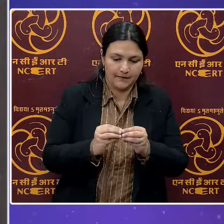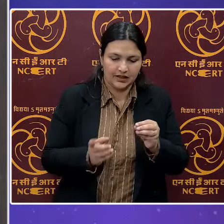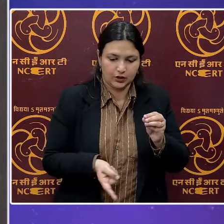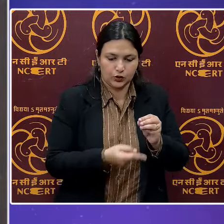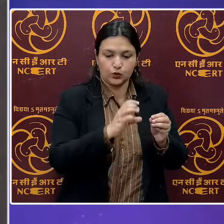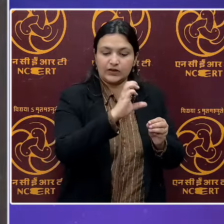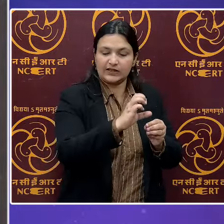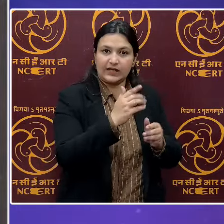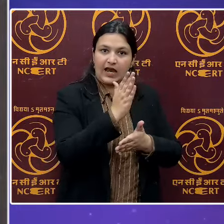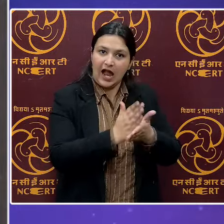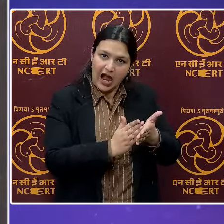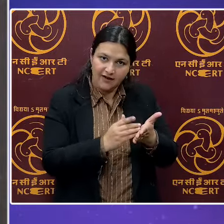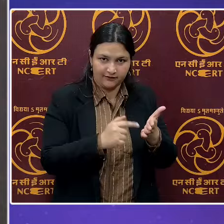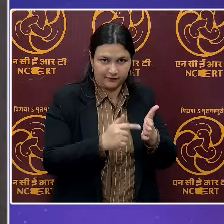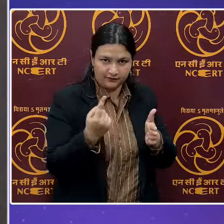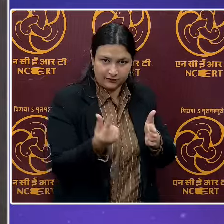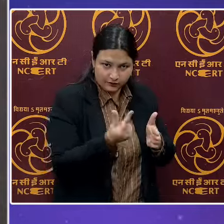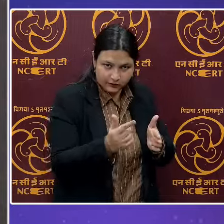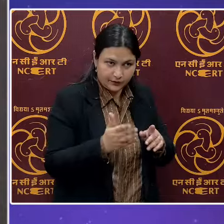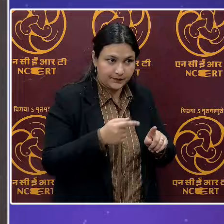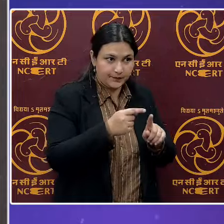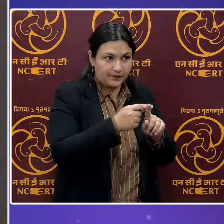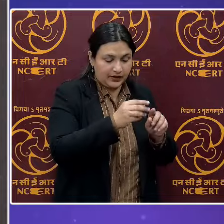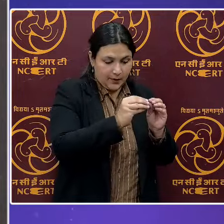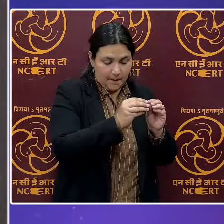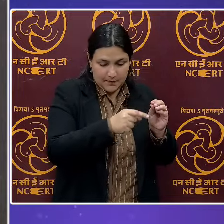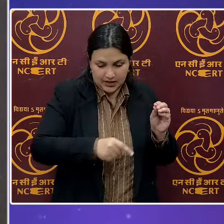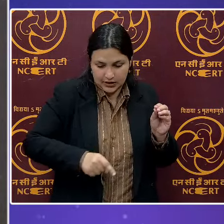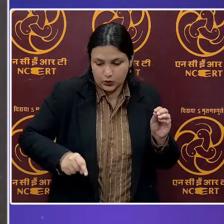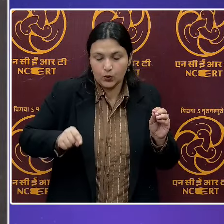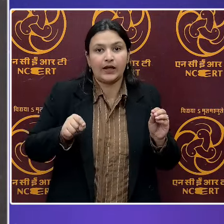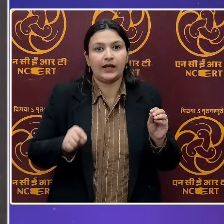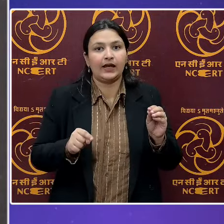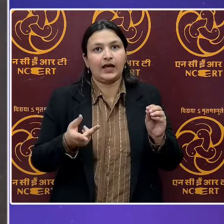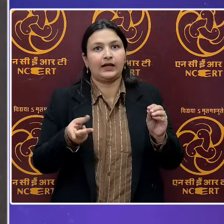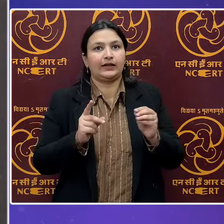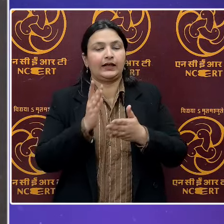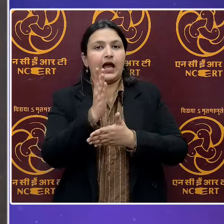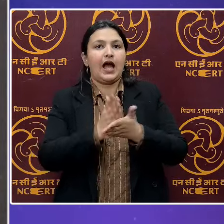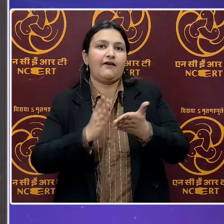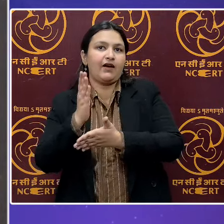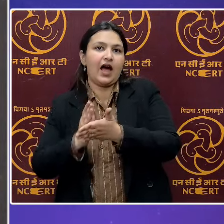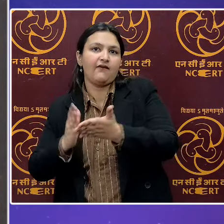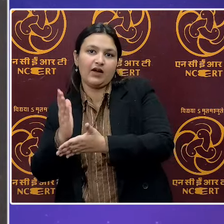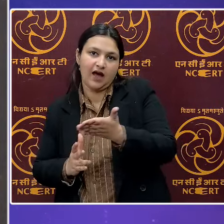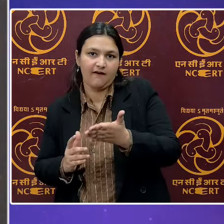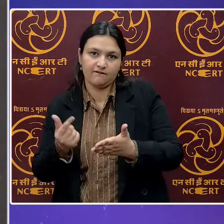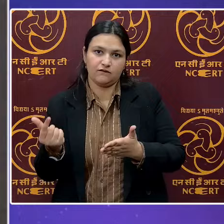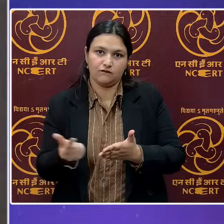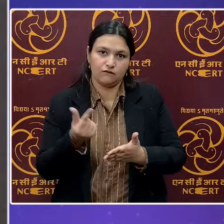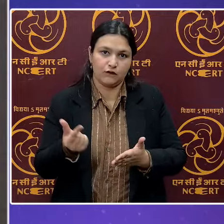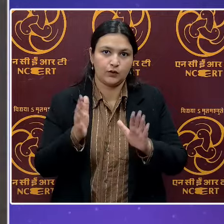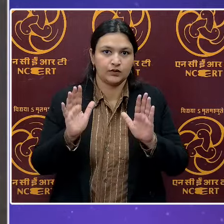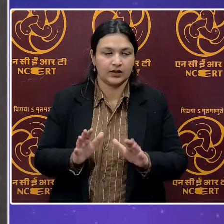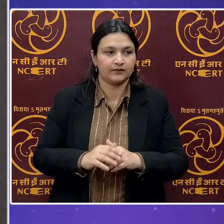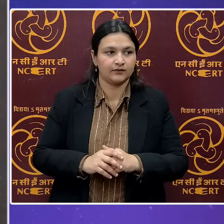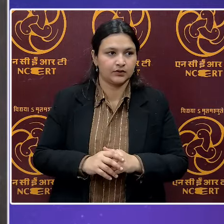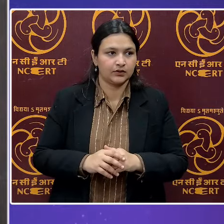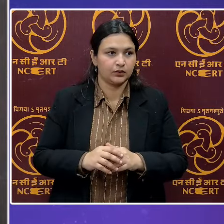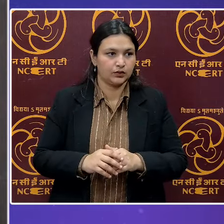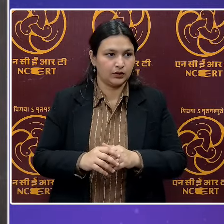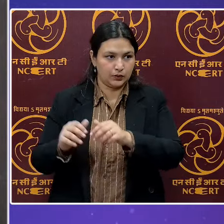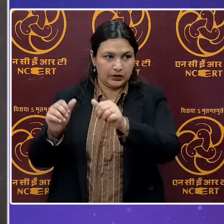time period. B to A is 1/4 of the time period. Okay. So from one extreme to mean it take t by